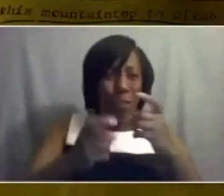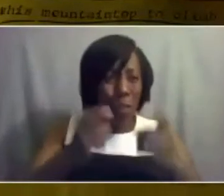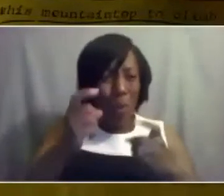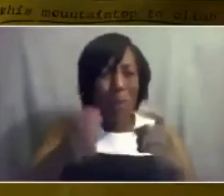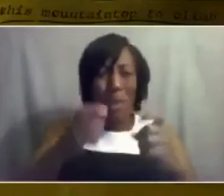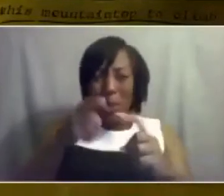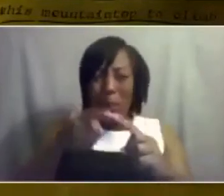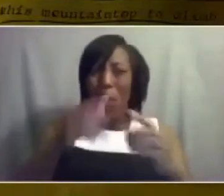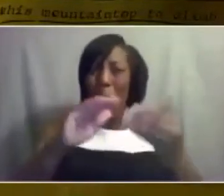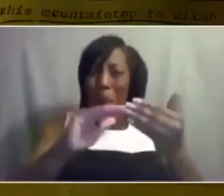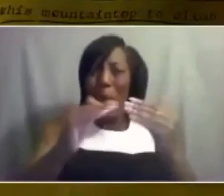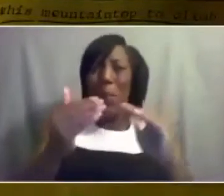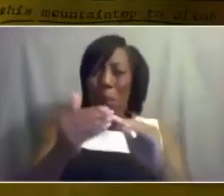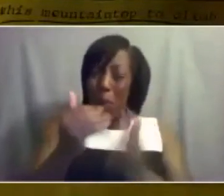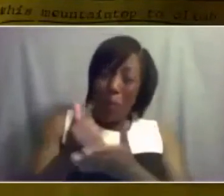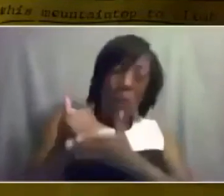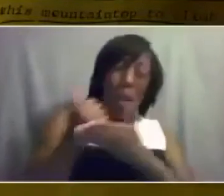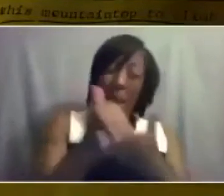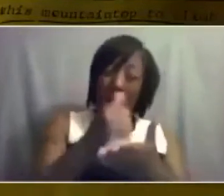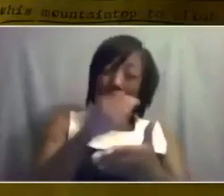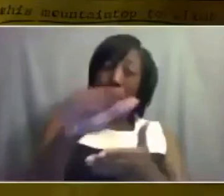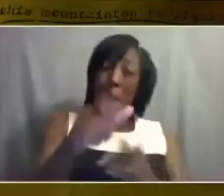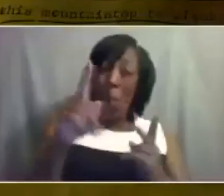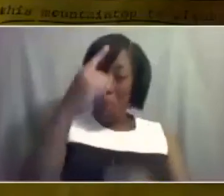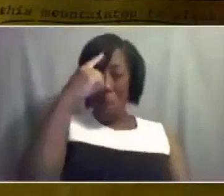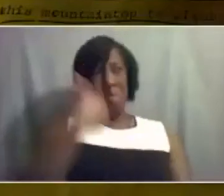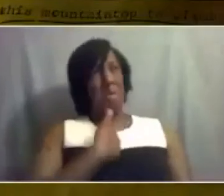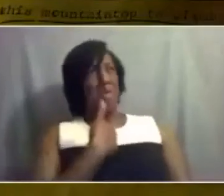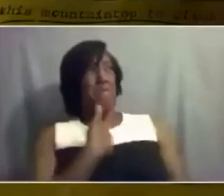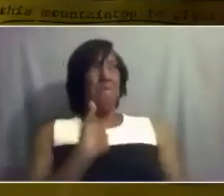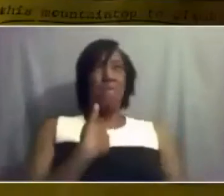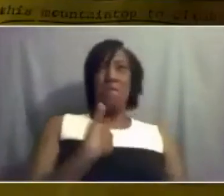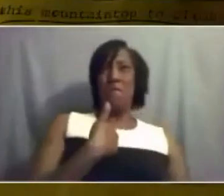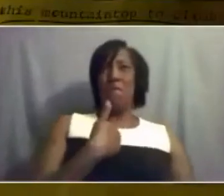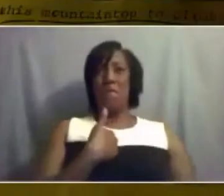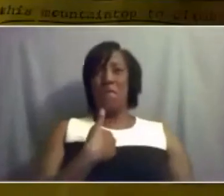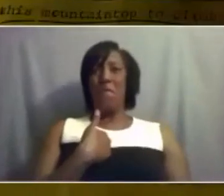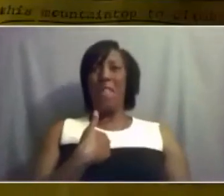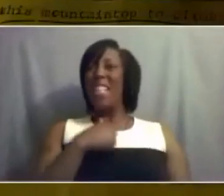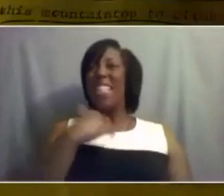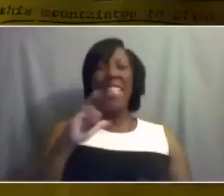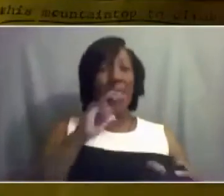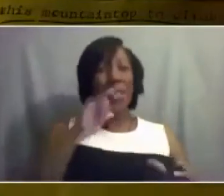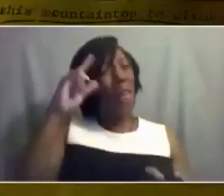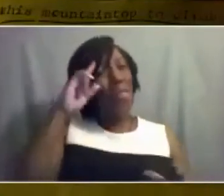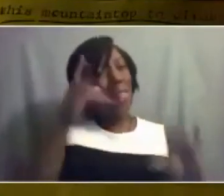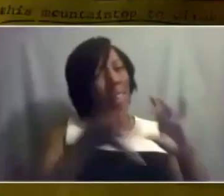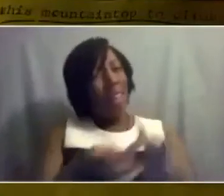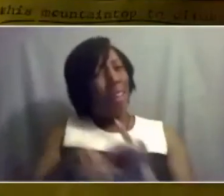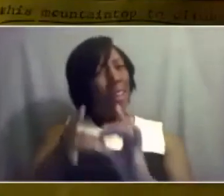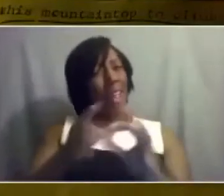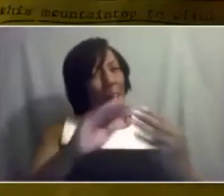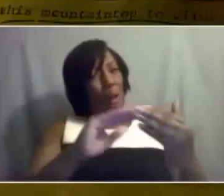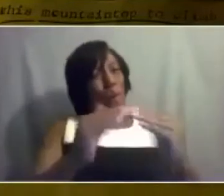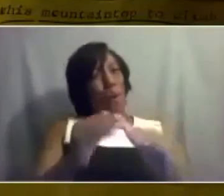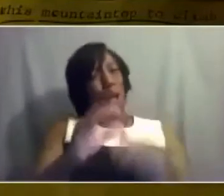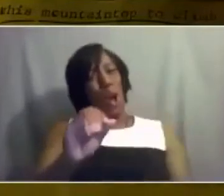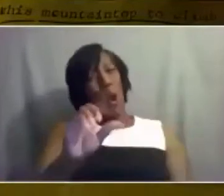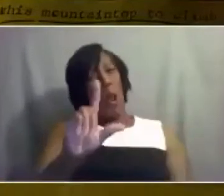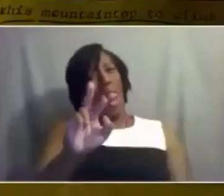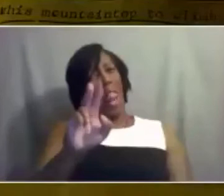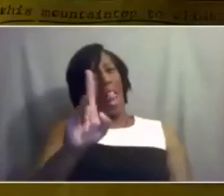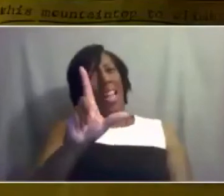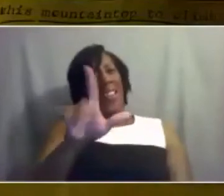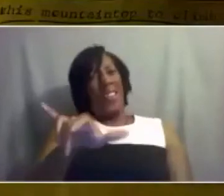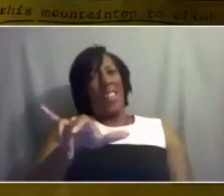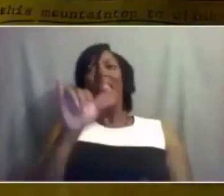the well-being of others, beyond thinking about themselves, but really thinking collectively about others. And I feel that's the place of